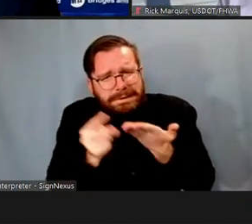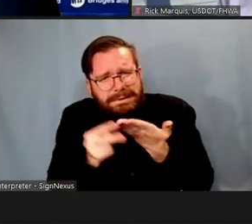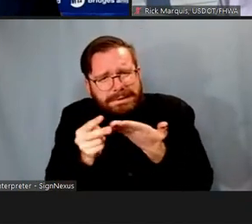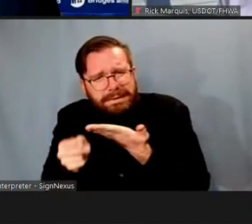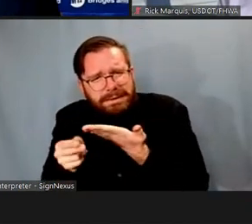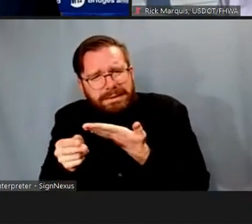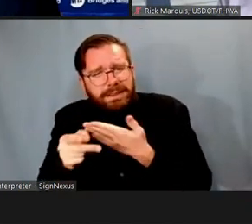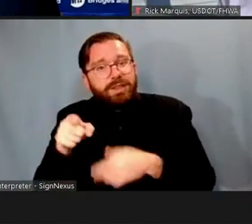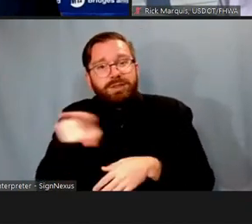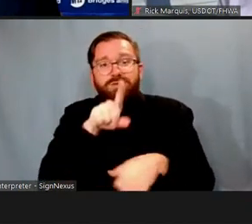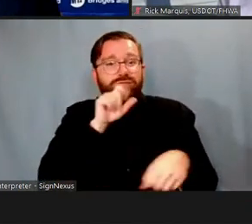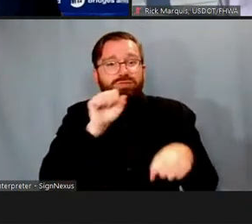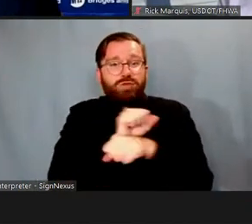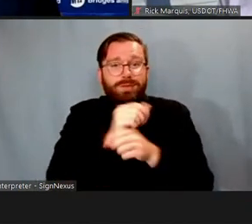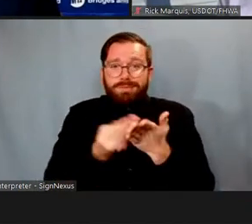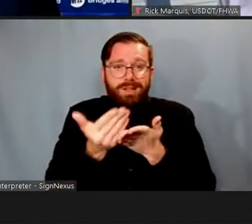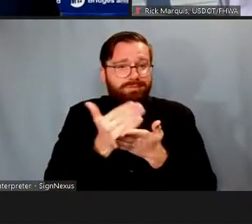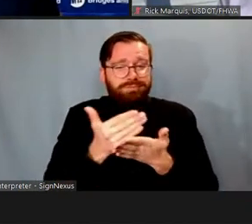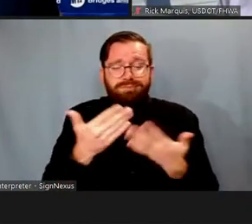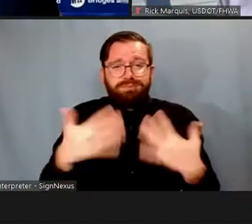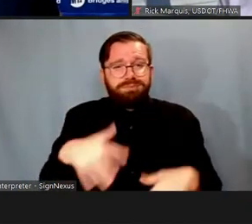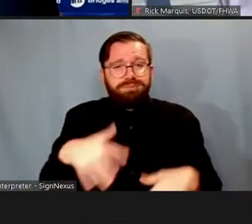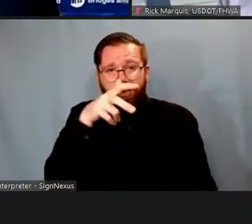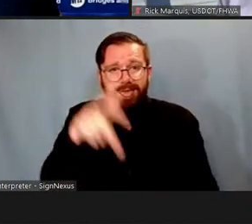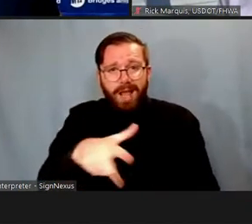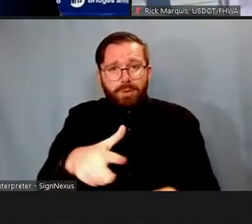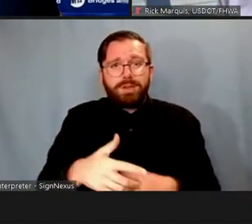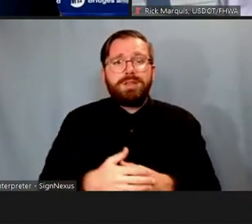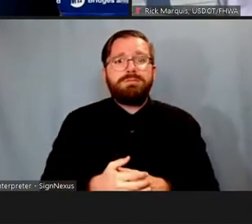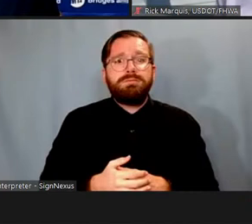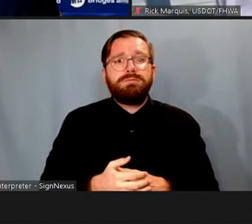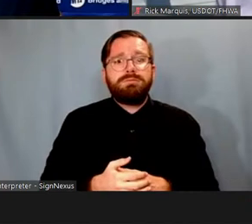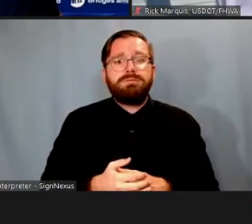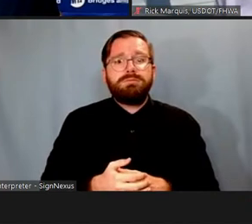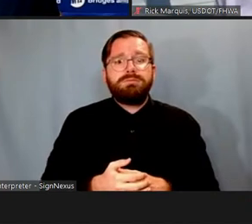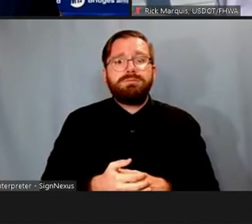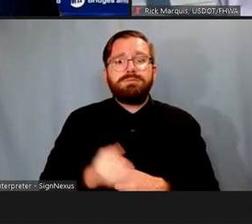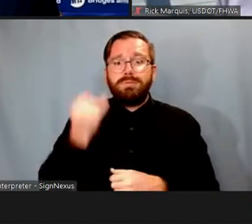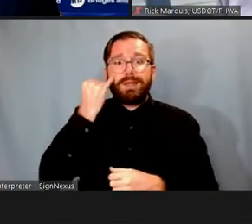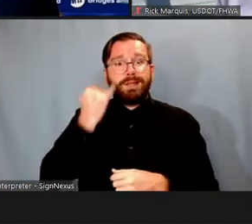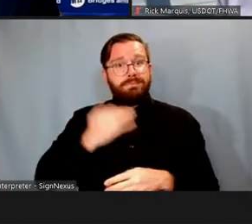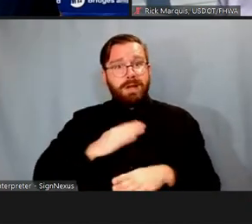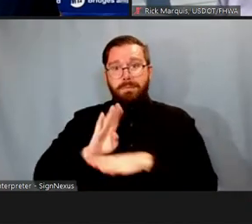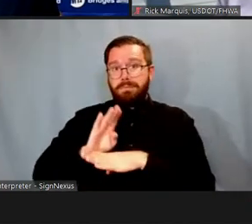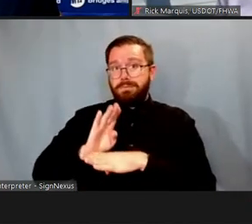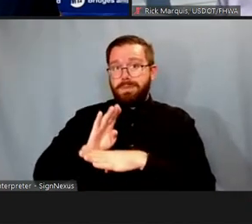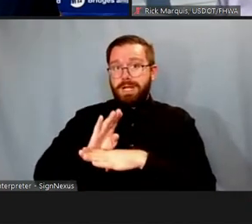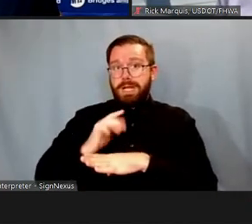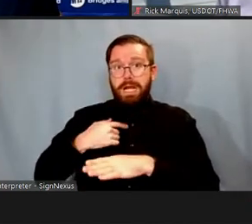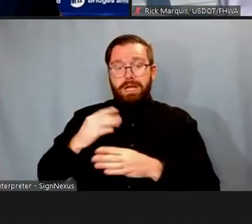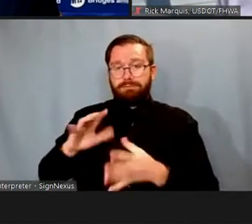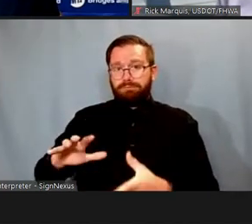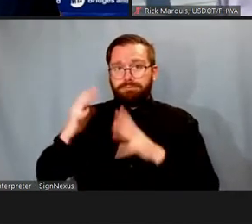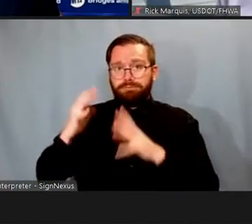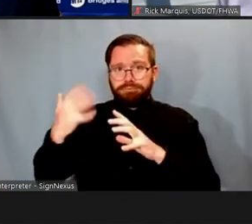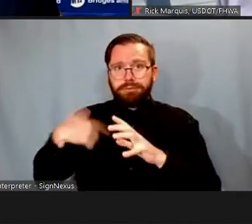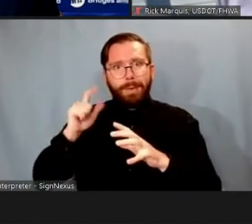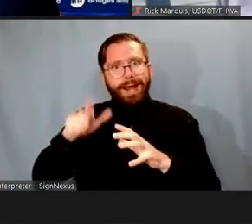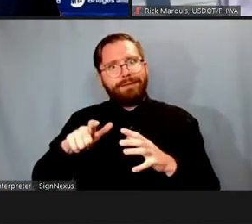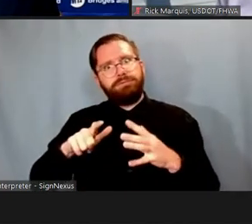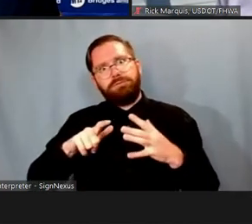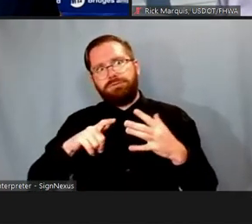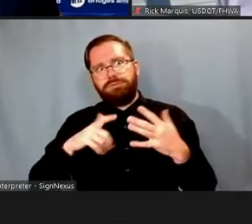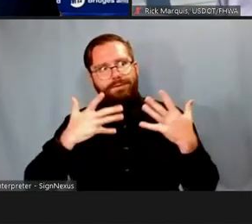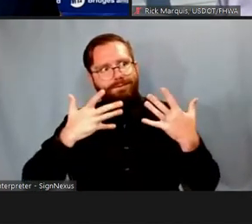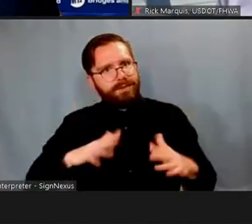budget your money for anything if i failed in my business i would have to move on and start something else you guys have to